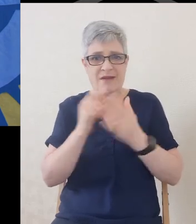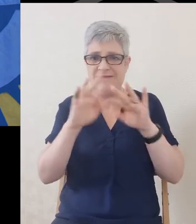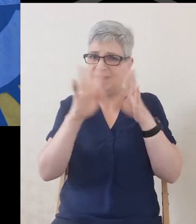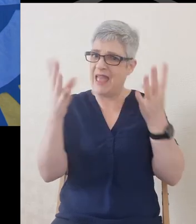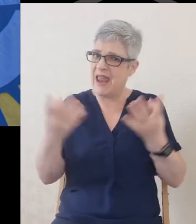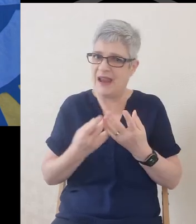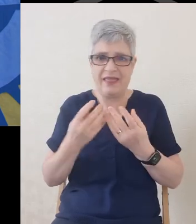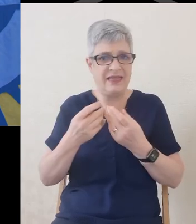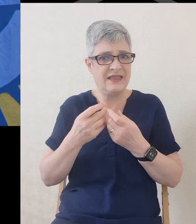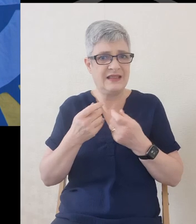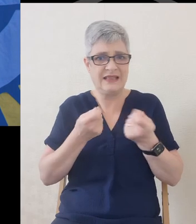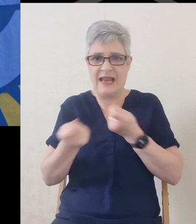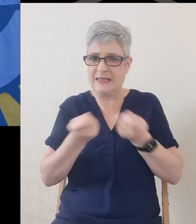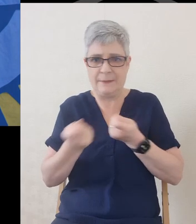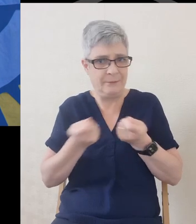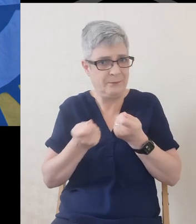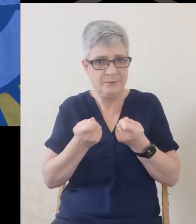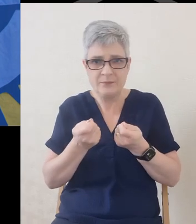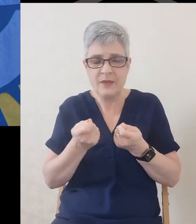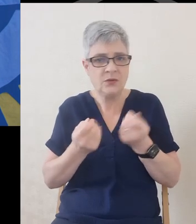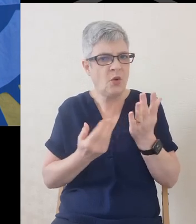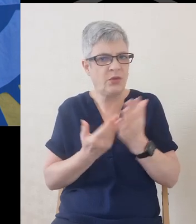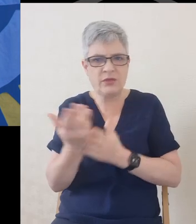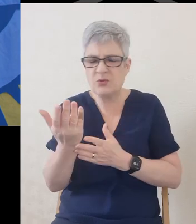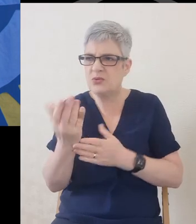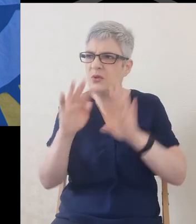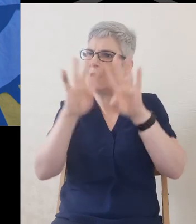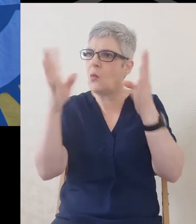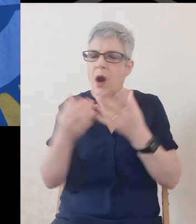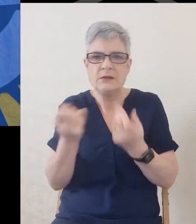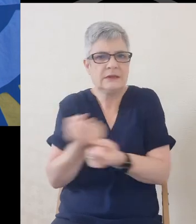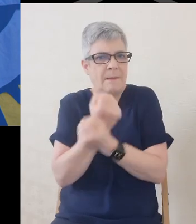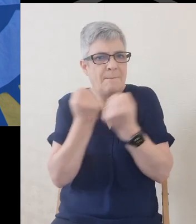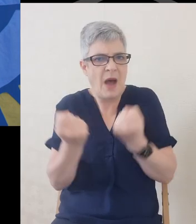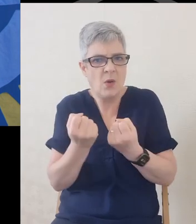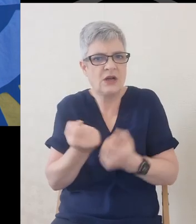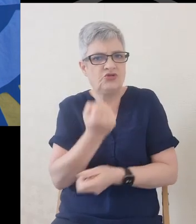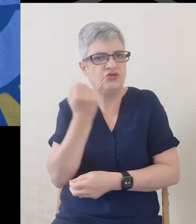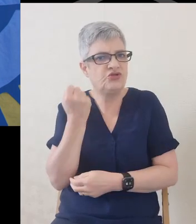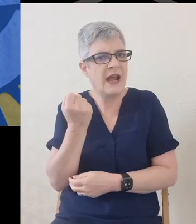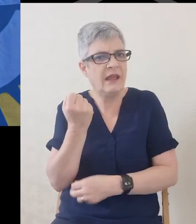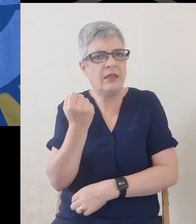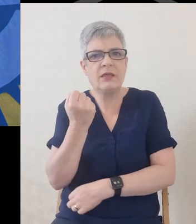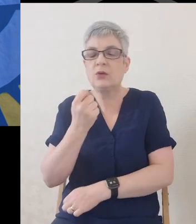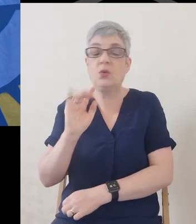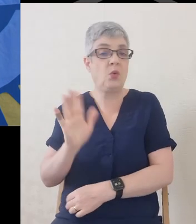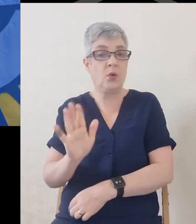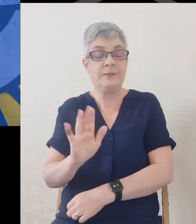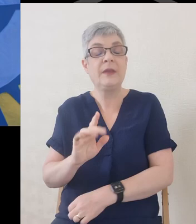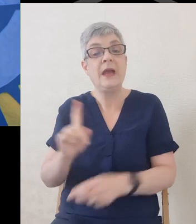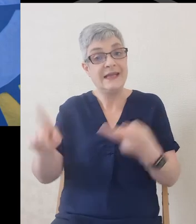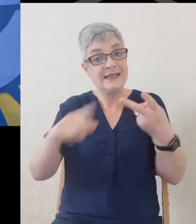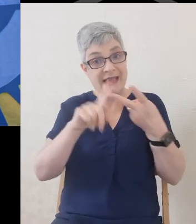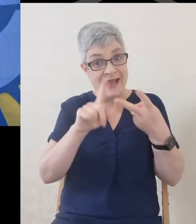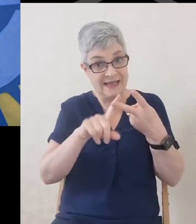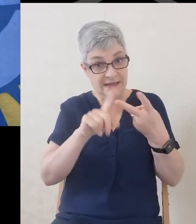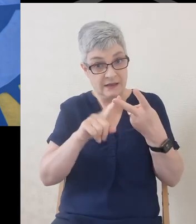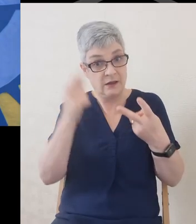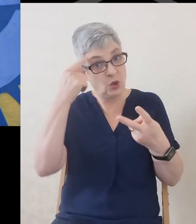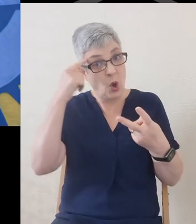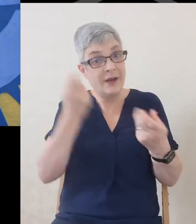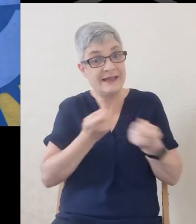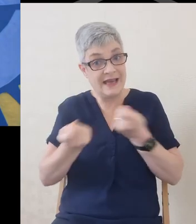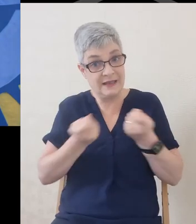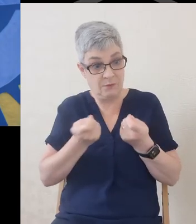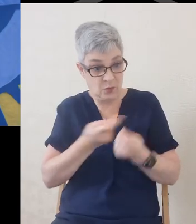kingdom and a kingdom that was established through the world's power and strength. And then they thought, secondly, that the kingdom was